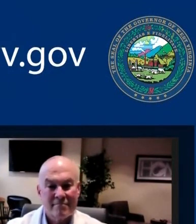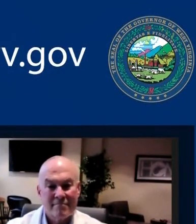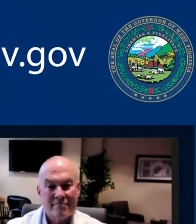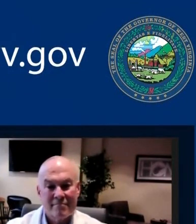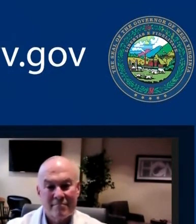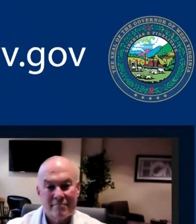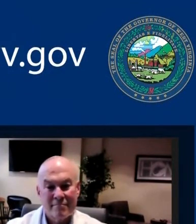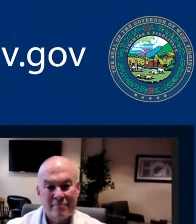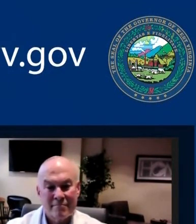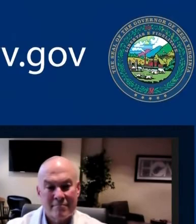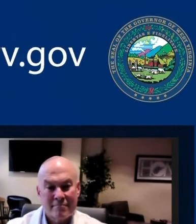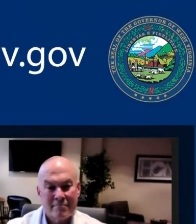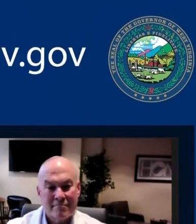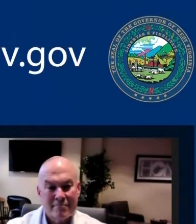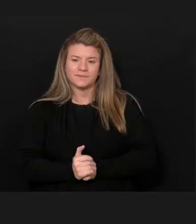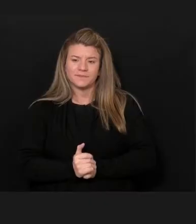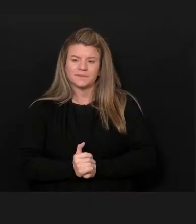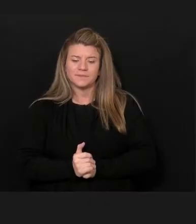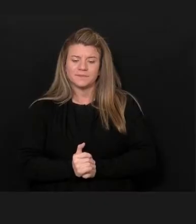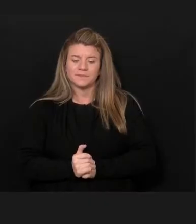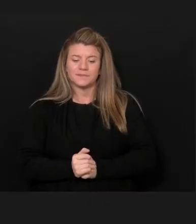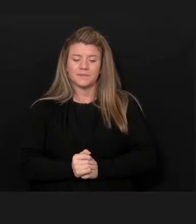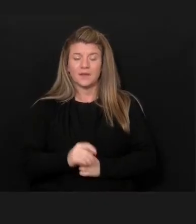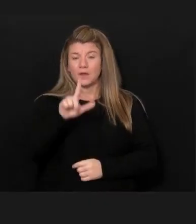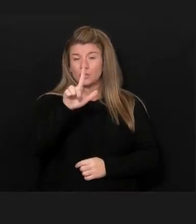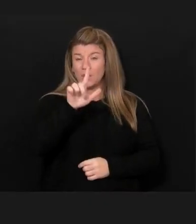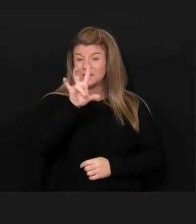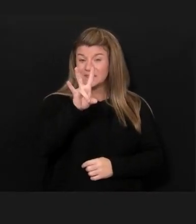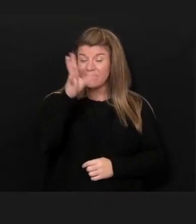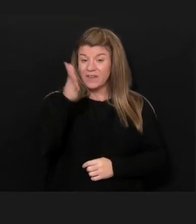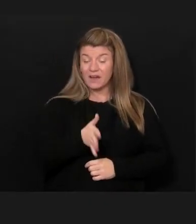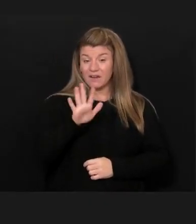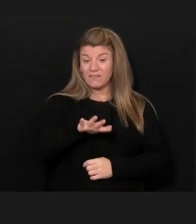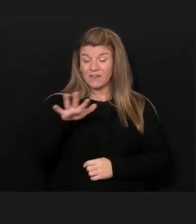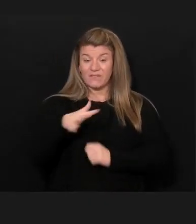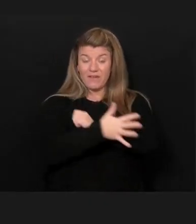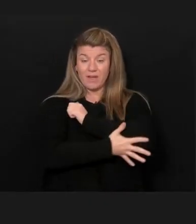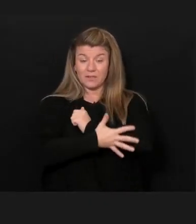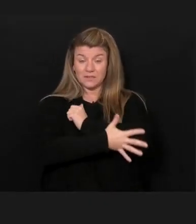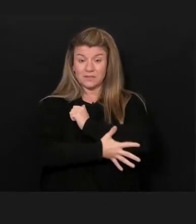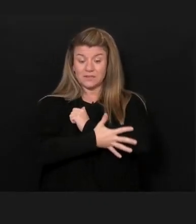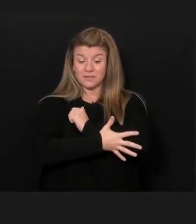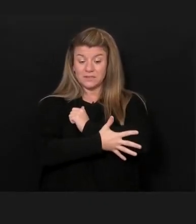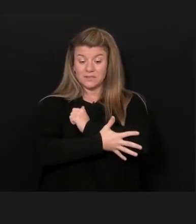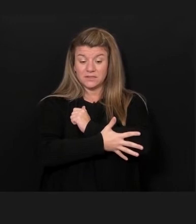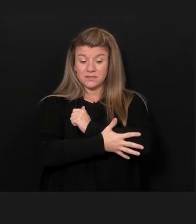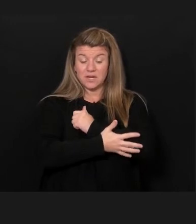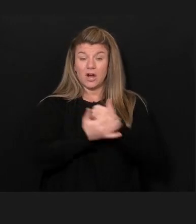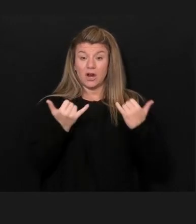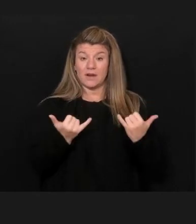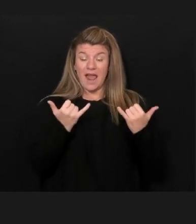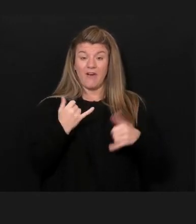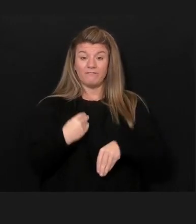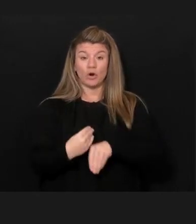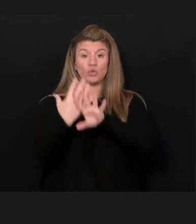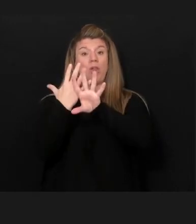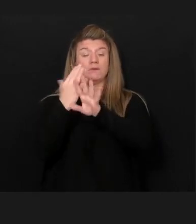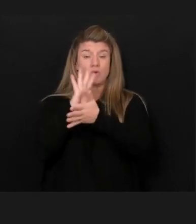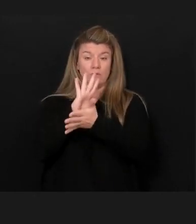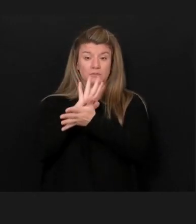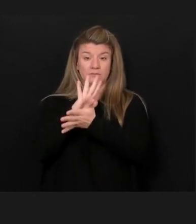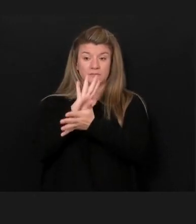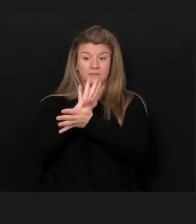Kelsey Soto with WSAZ. Governor, I think 27 of 55 counties are going to school virtually right now. Some